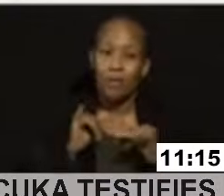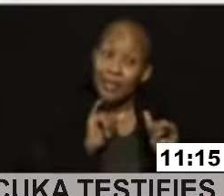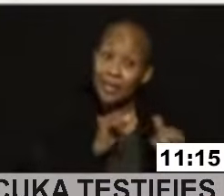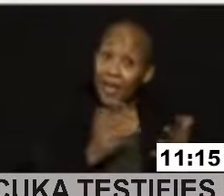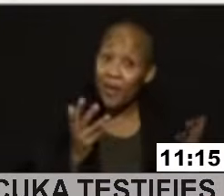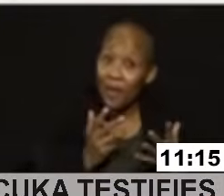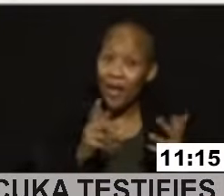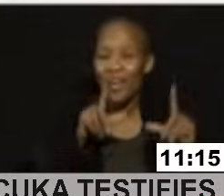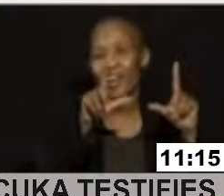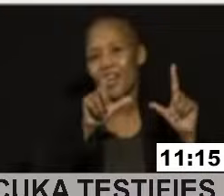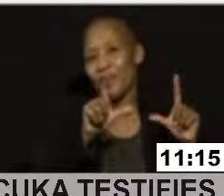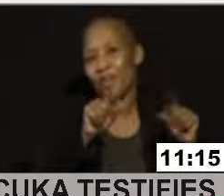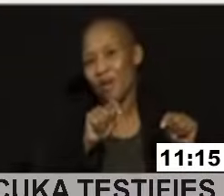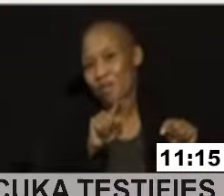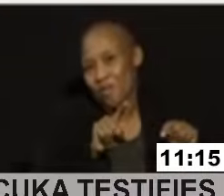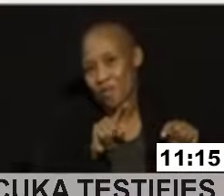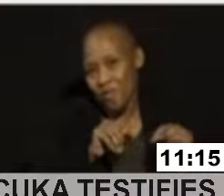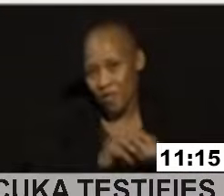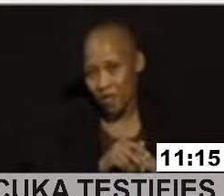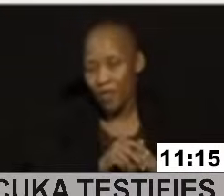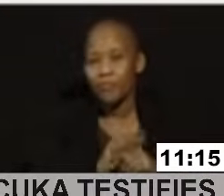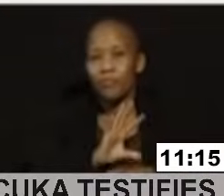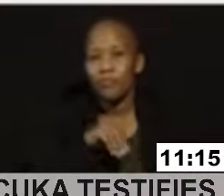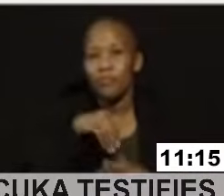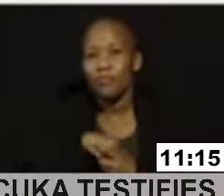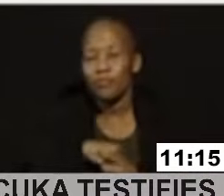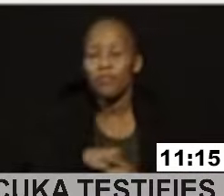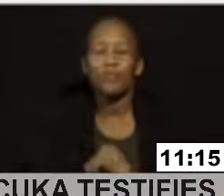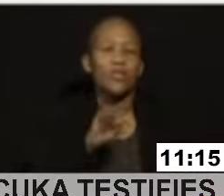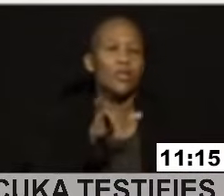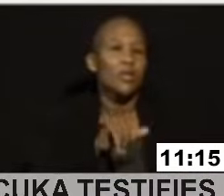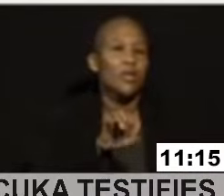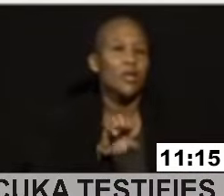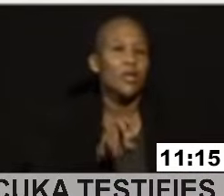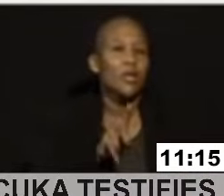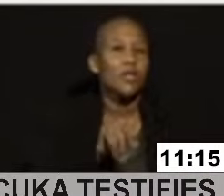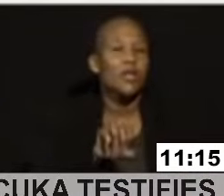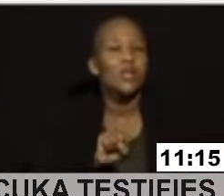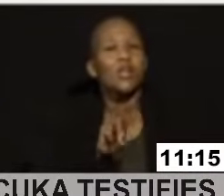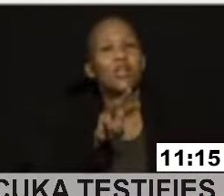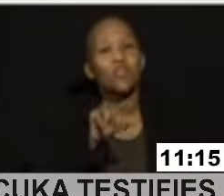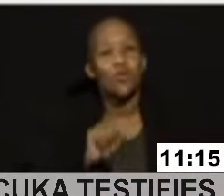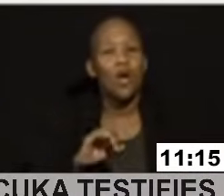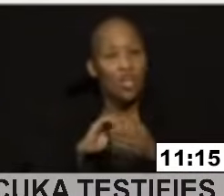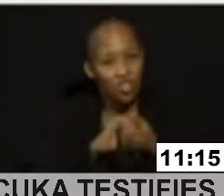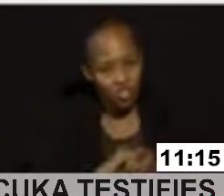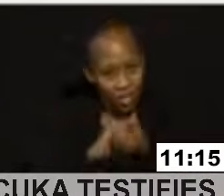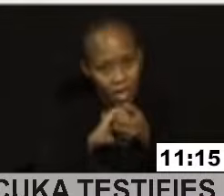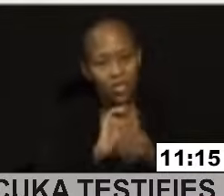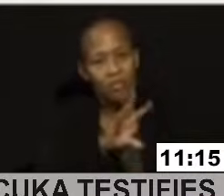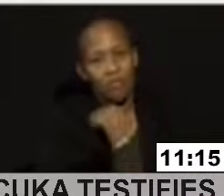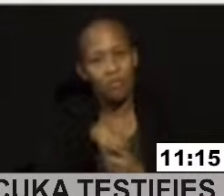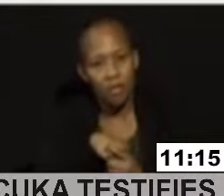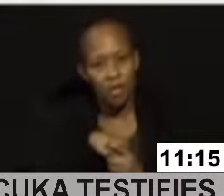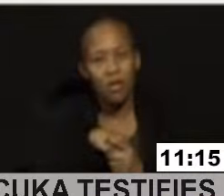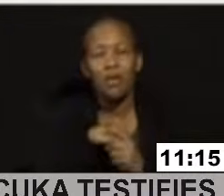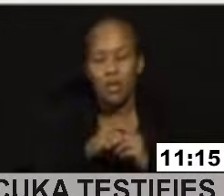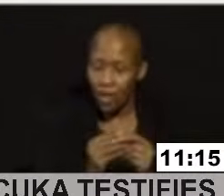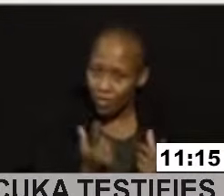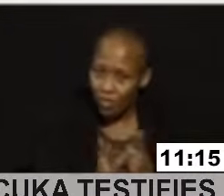Town, joined the firm of NJ Yekiso and Associates, back into doing political